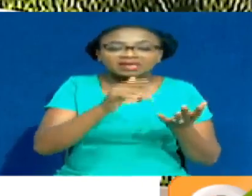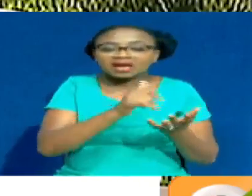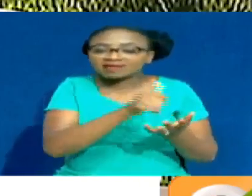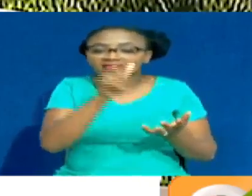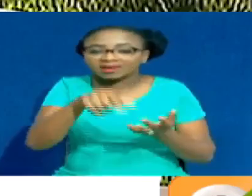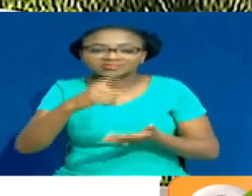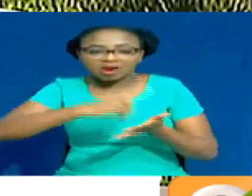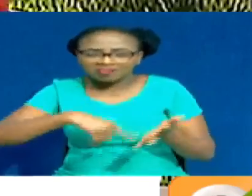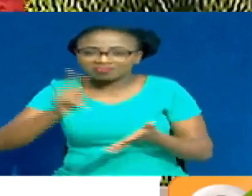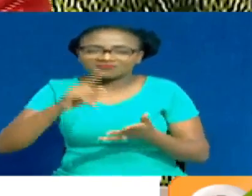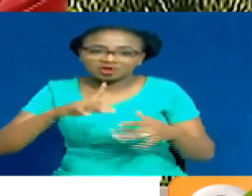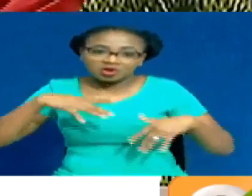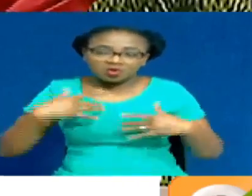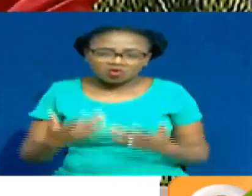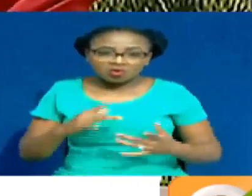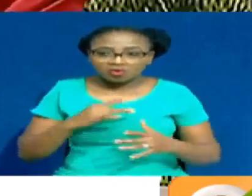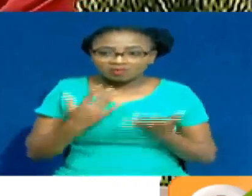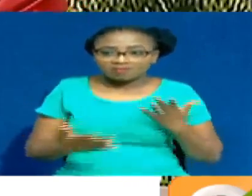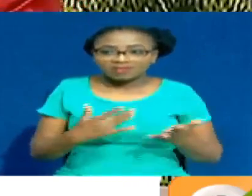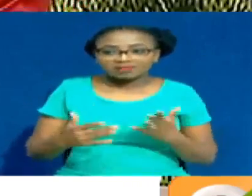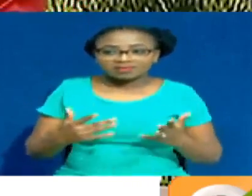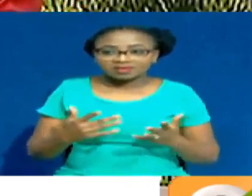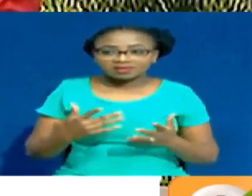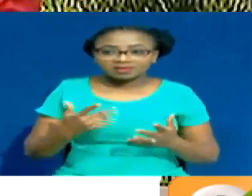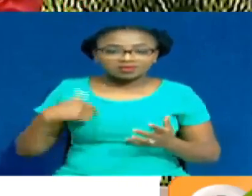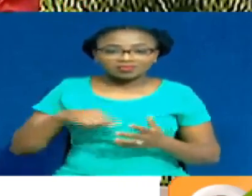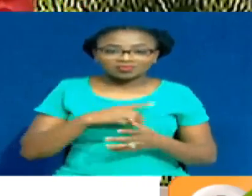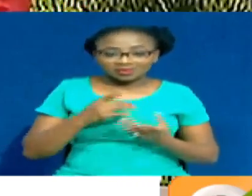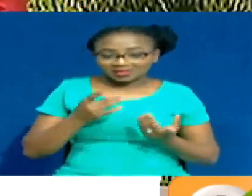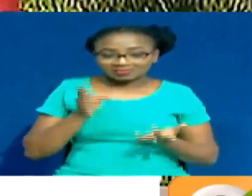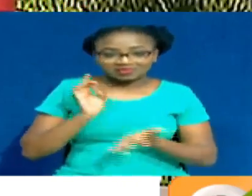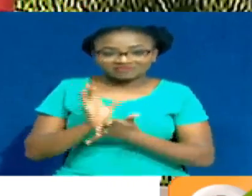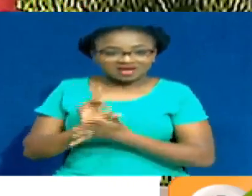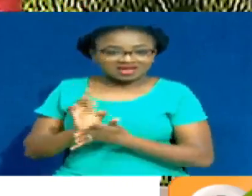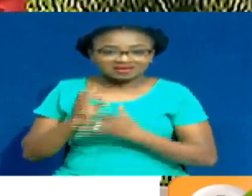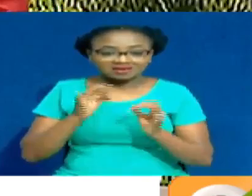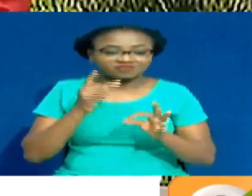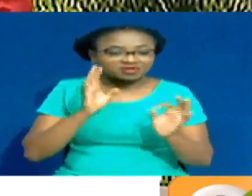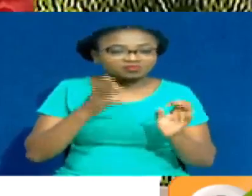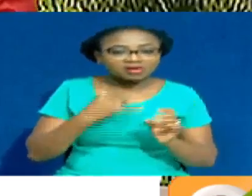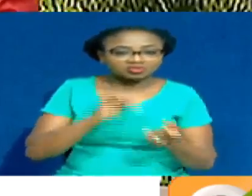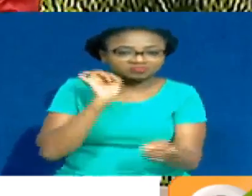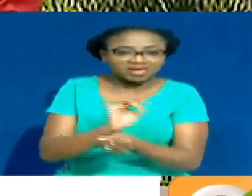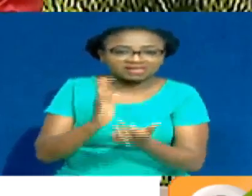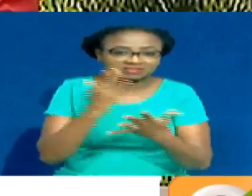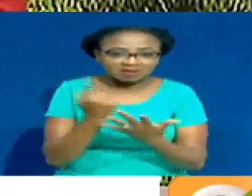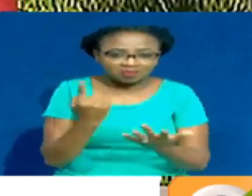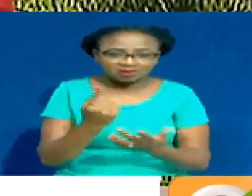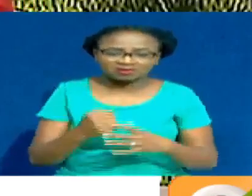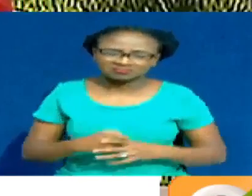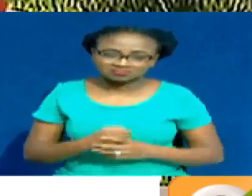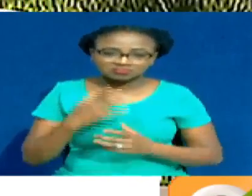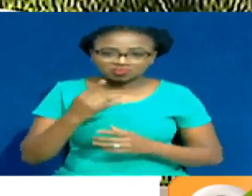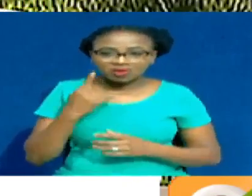might be. All of us will be out of a job if we try to look for people to punish. Because we have created